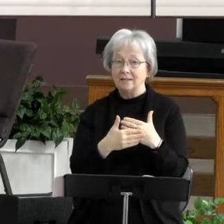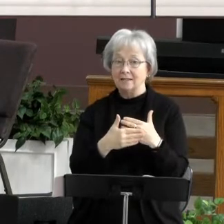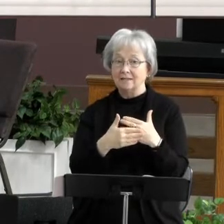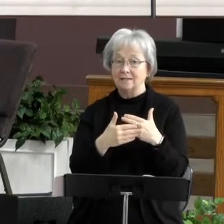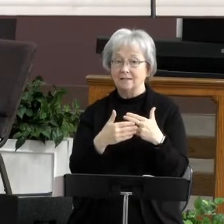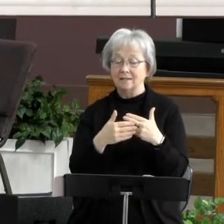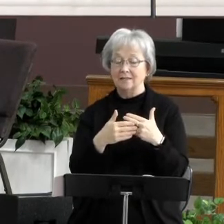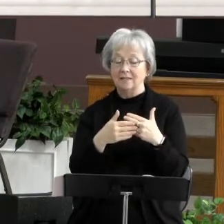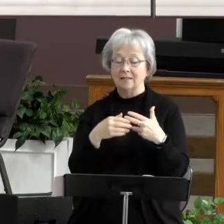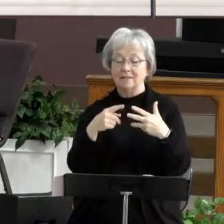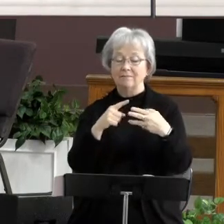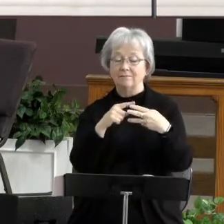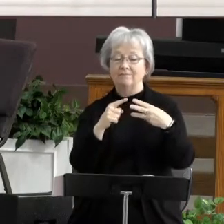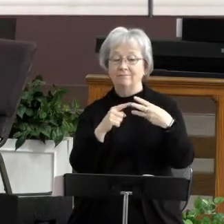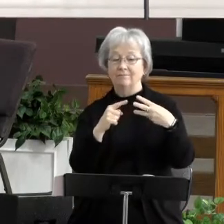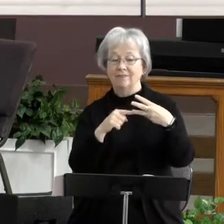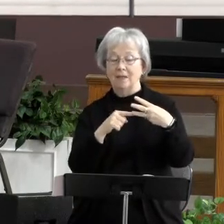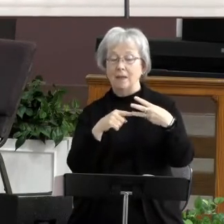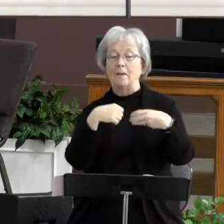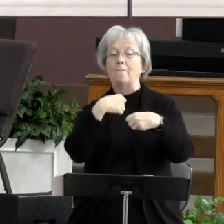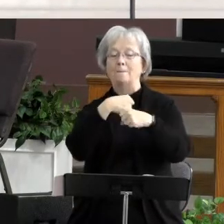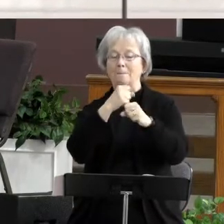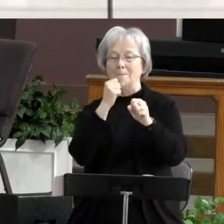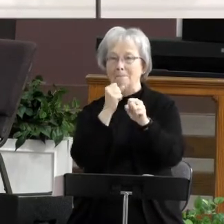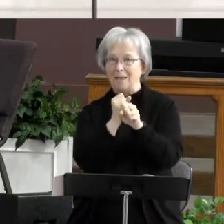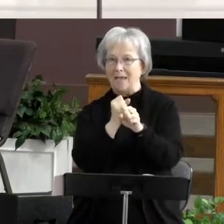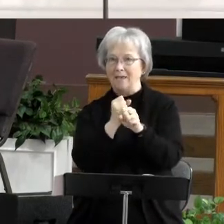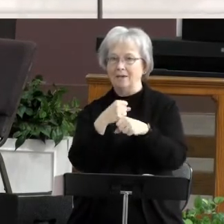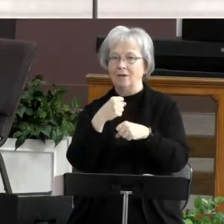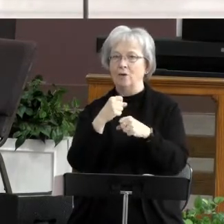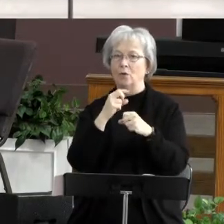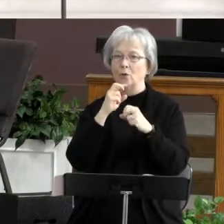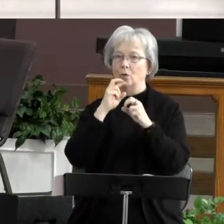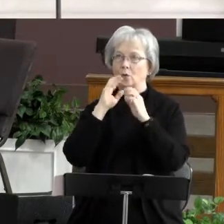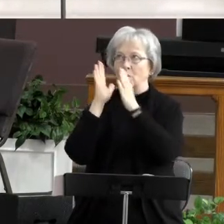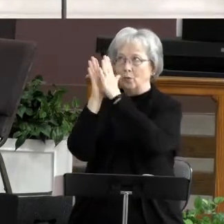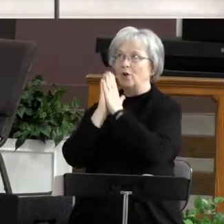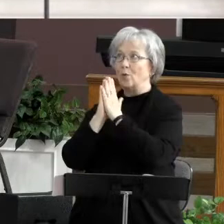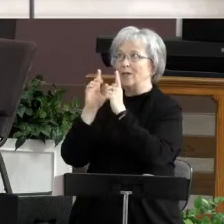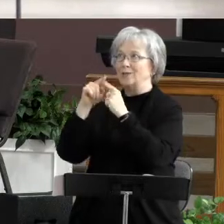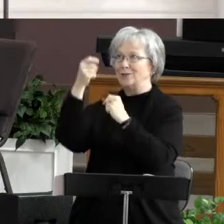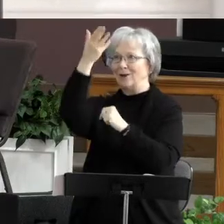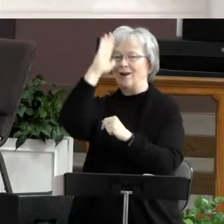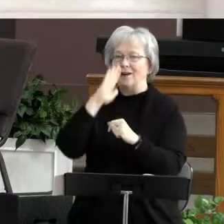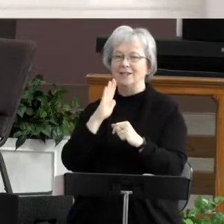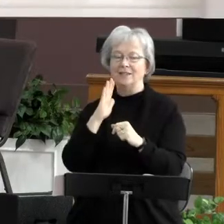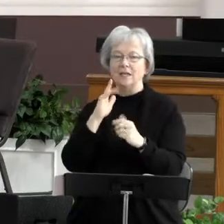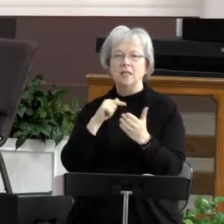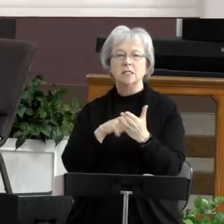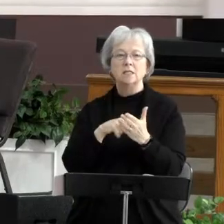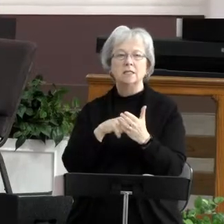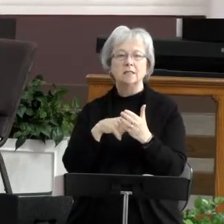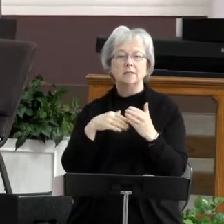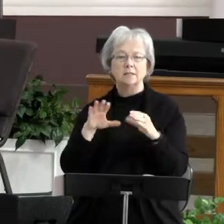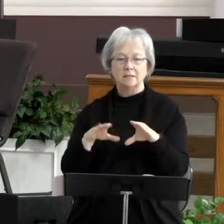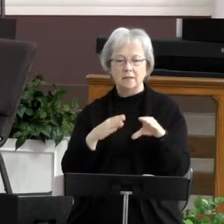gives. Make requests to God. Make requests to God. This is done through